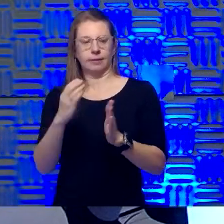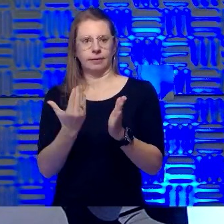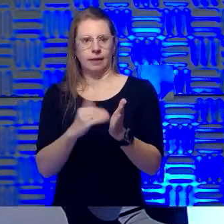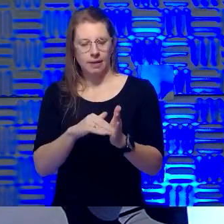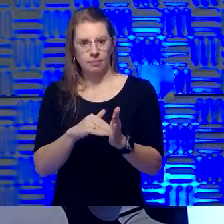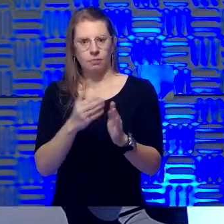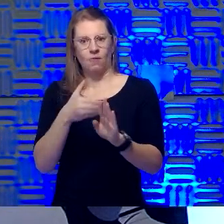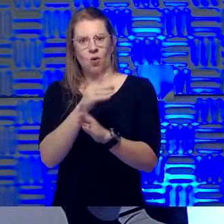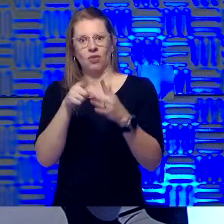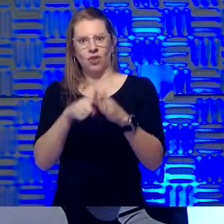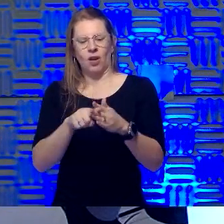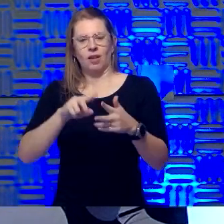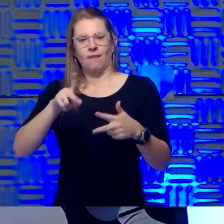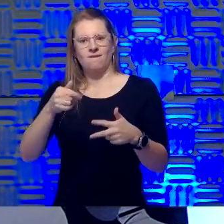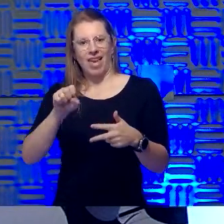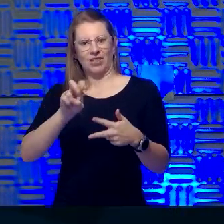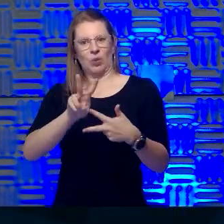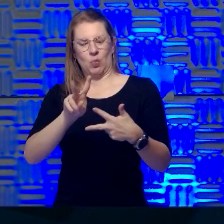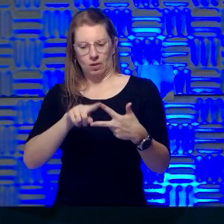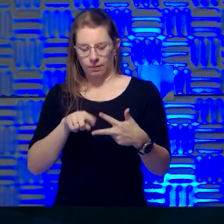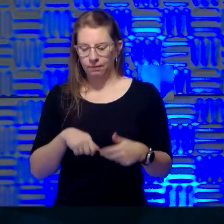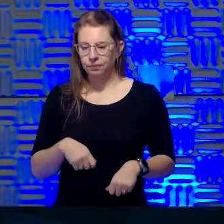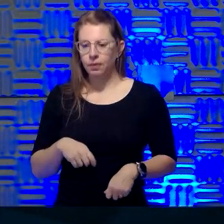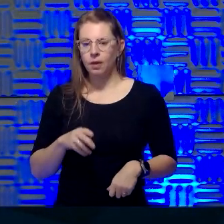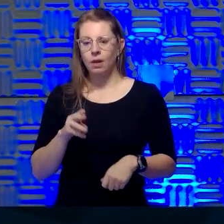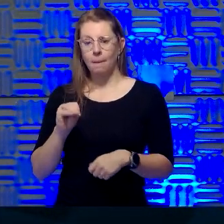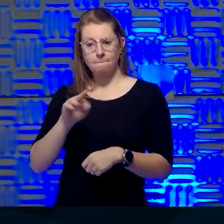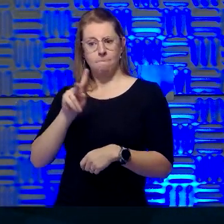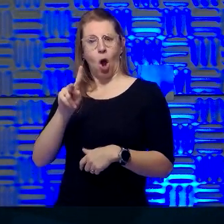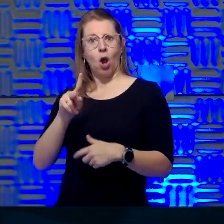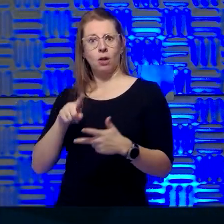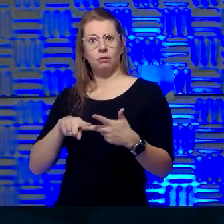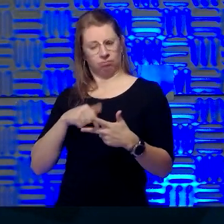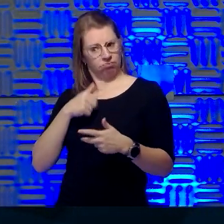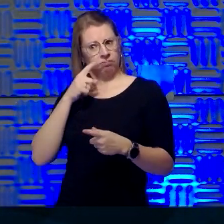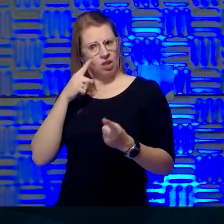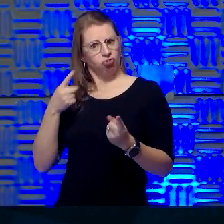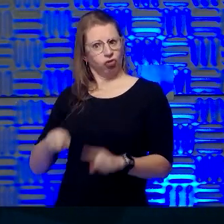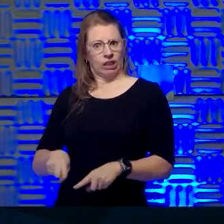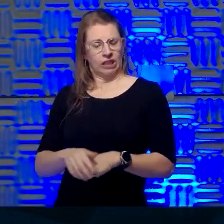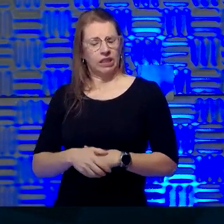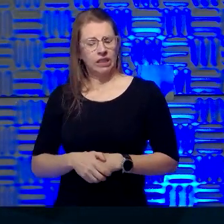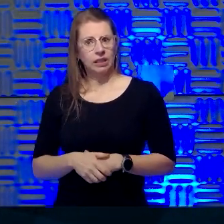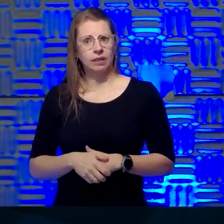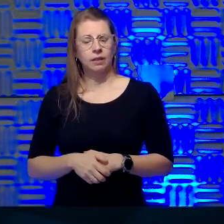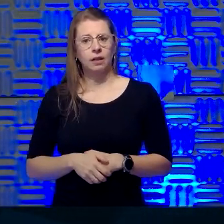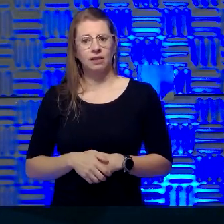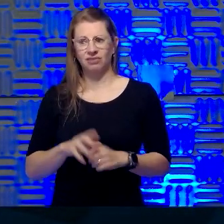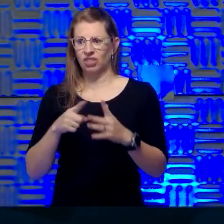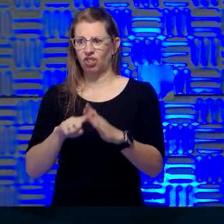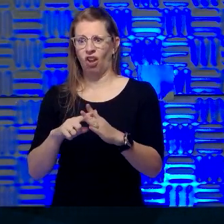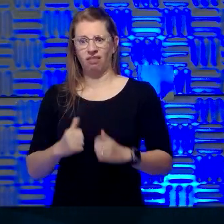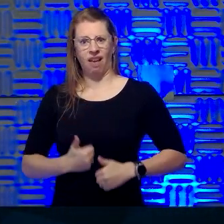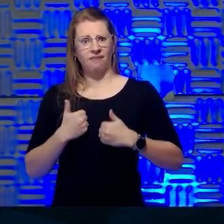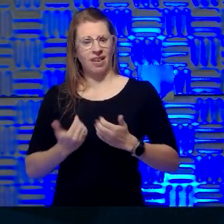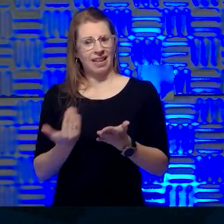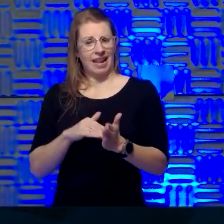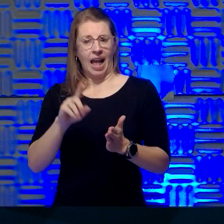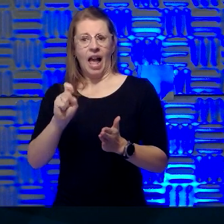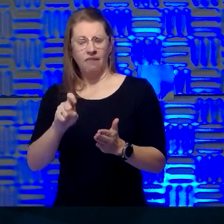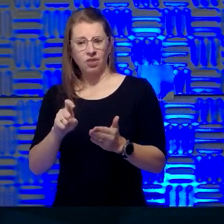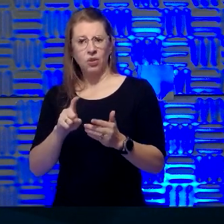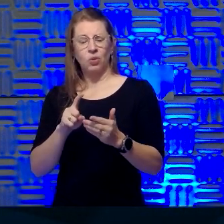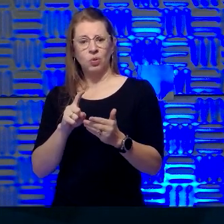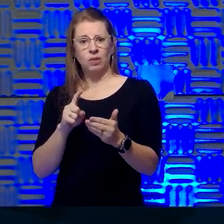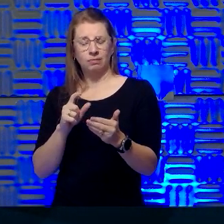think? I agree. I think that we have to, at some point, get back to life closer to what